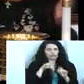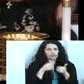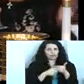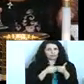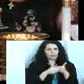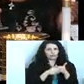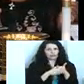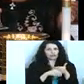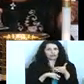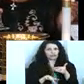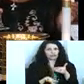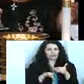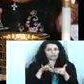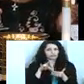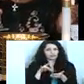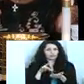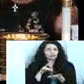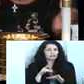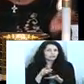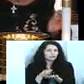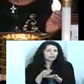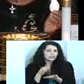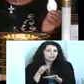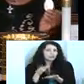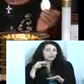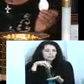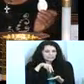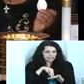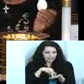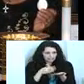You can stand up here as a woman today